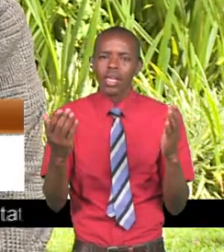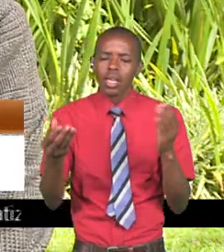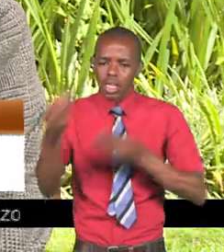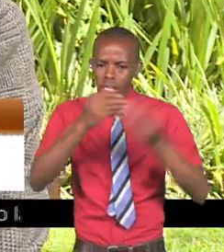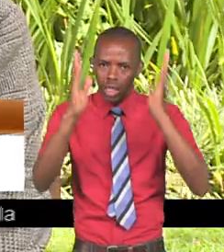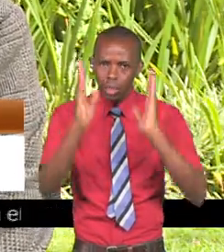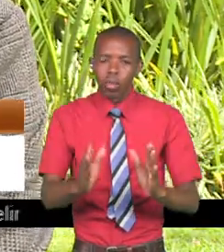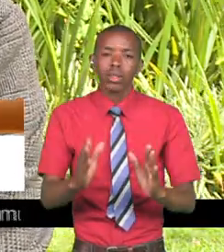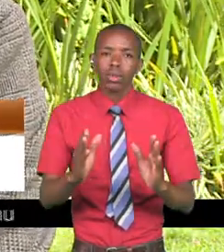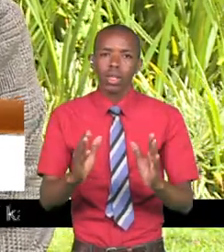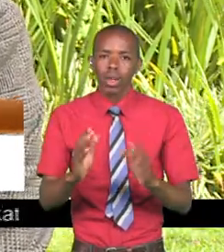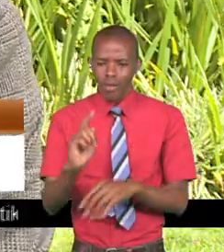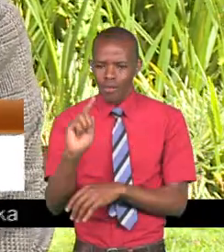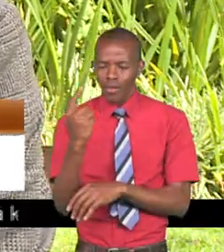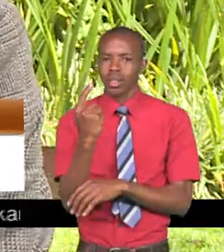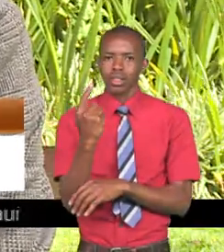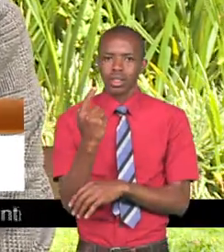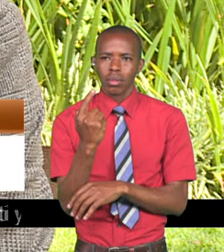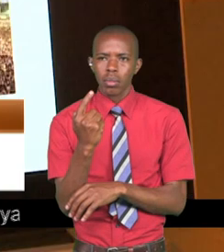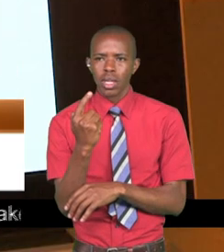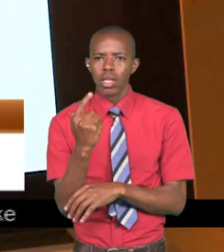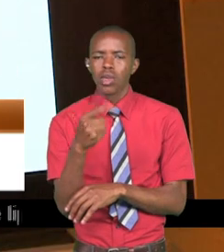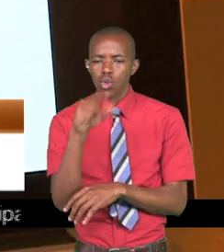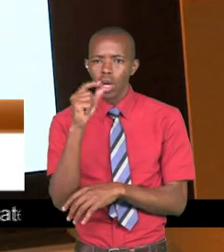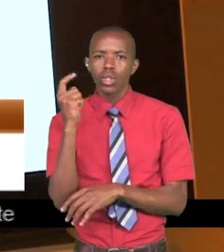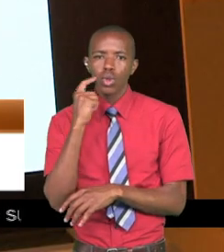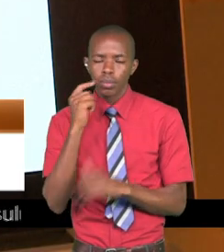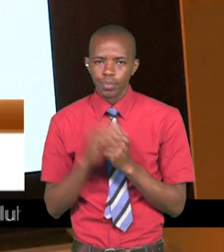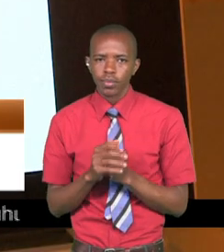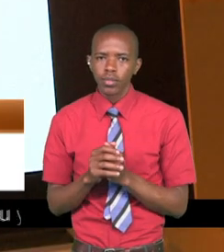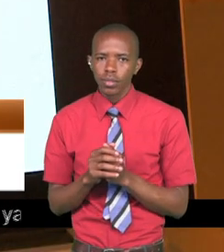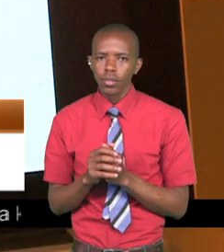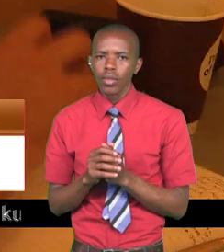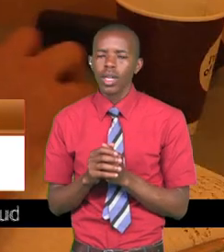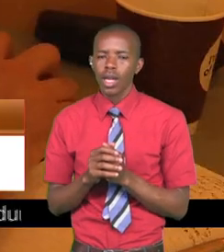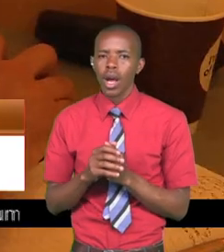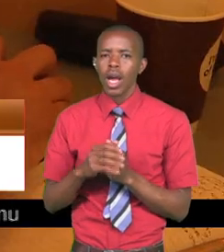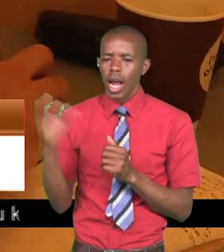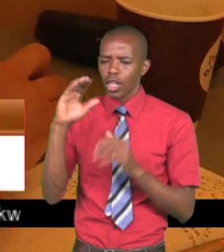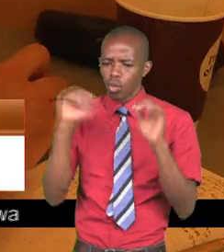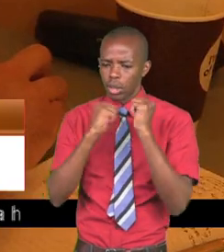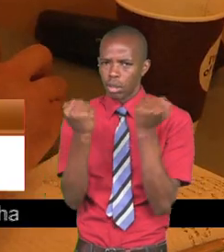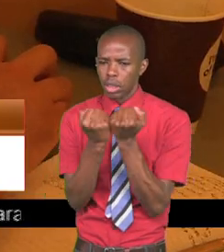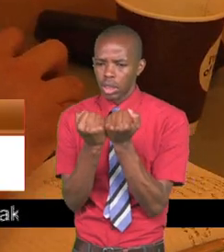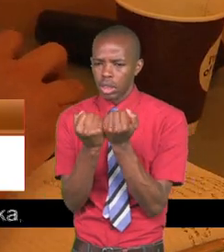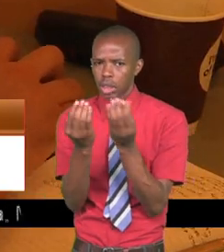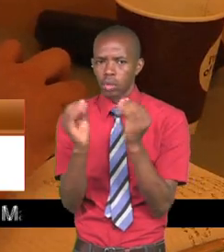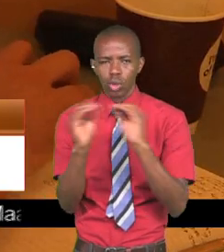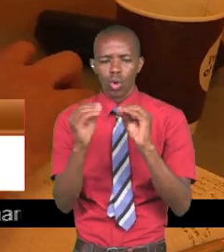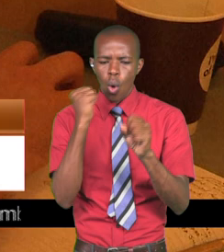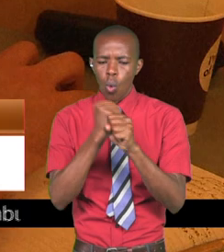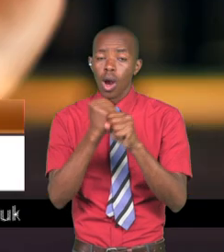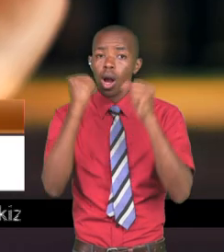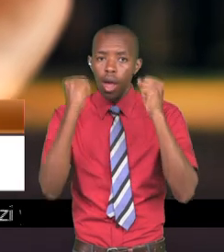as opposed to if you were buying a drink from a duka. Hata hivyo, kujuana na wateja hakuji kwa urahisi. Kwa hivyo kuna kazi